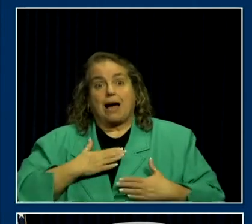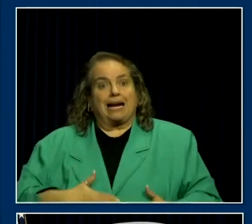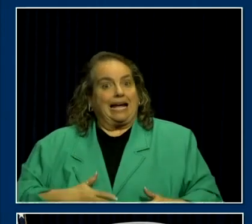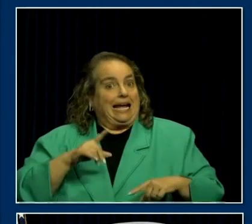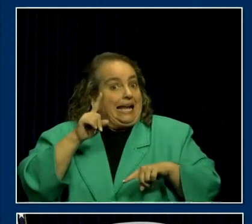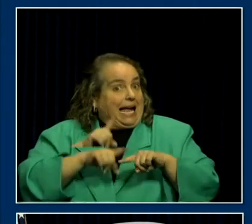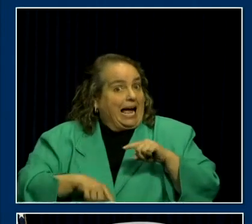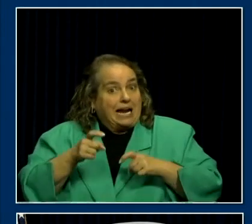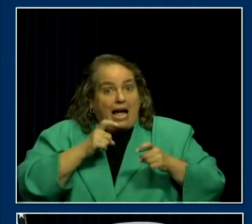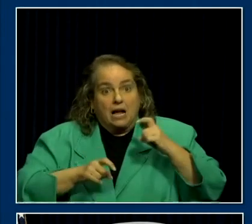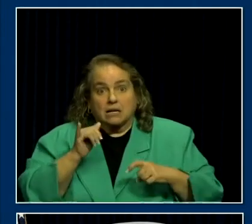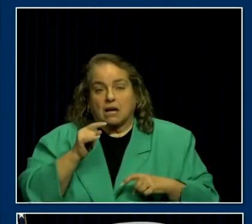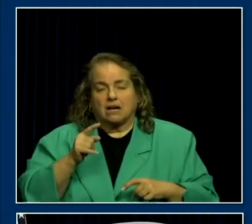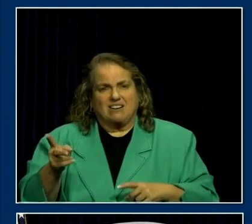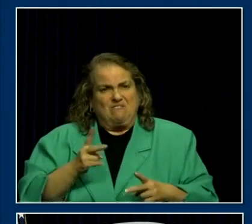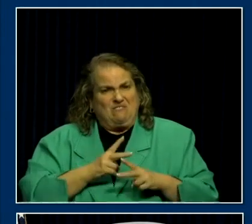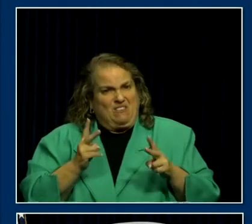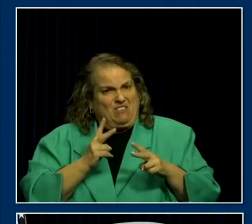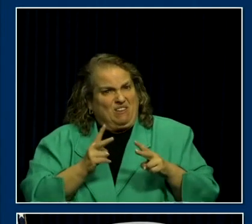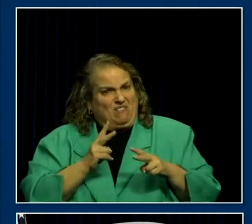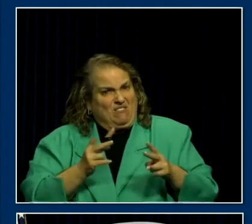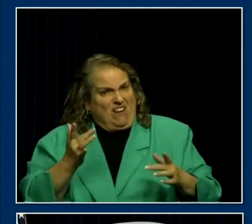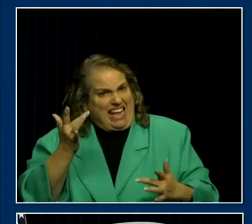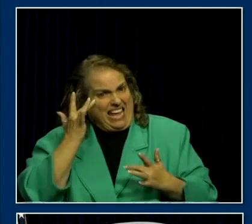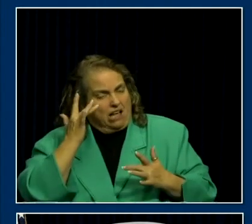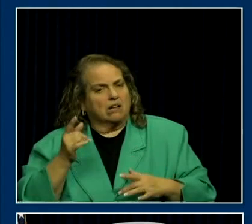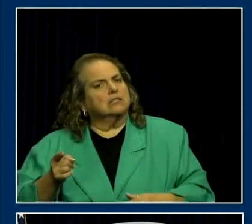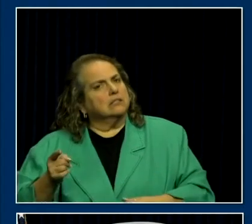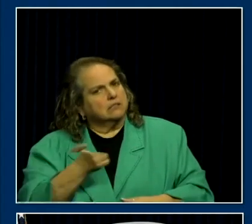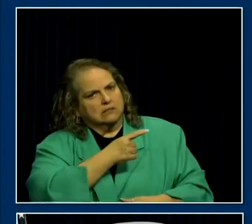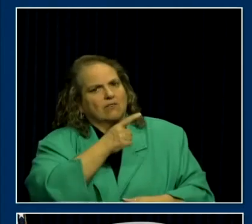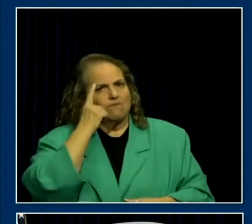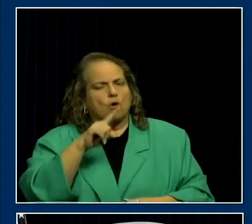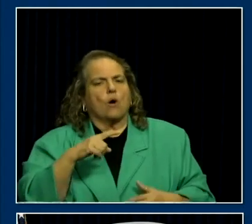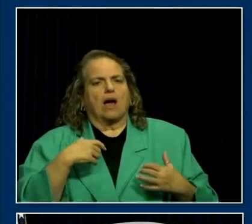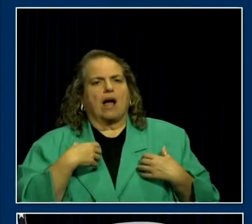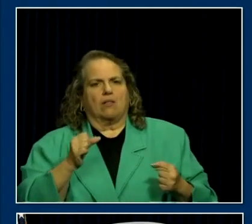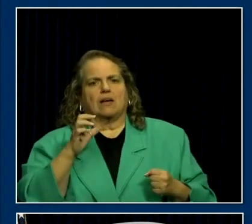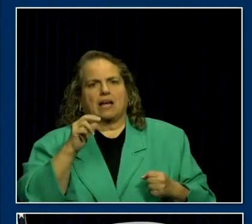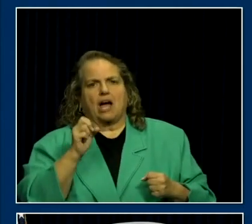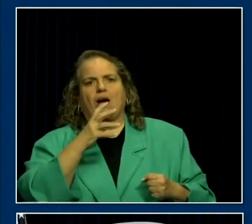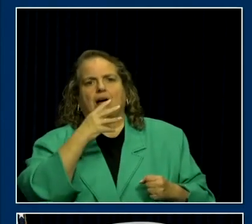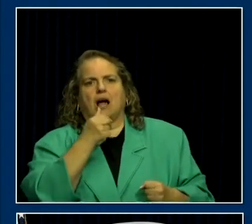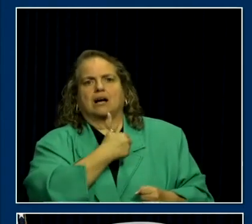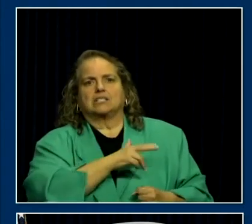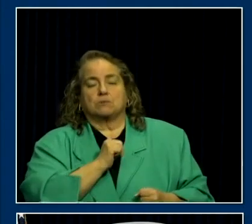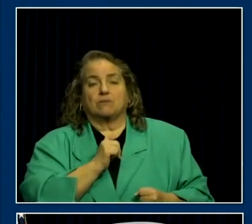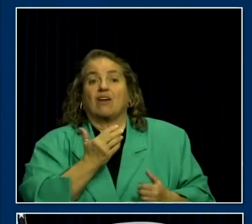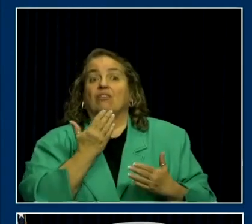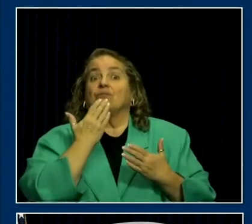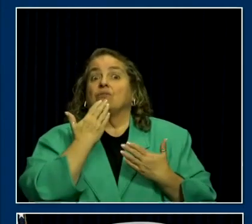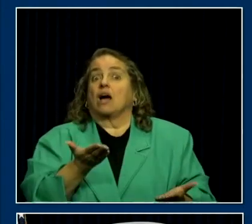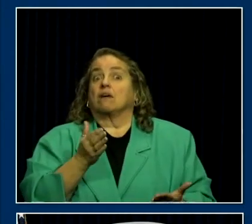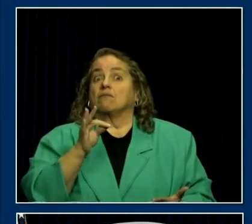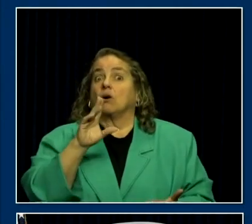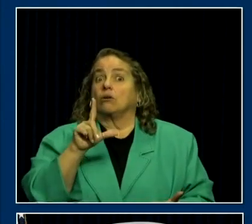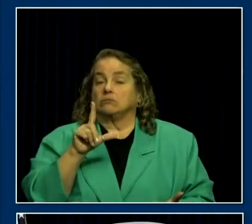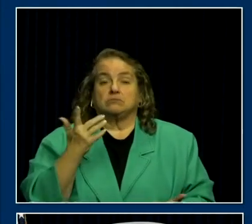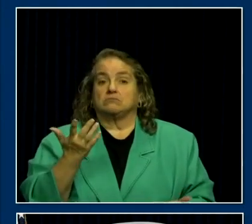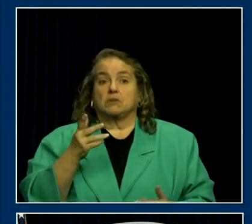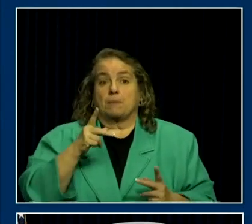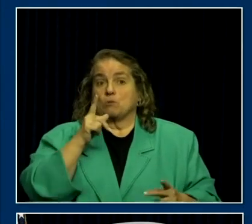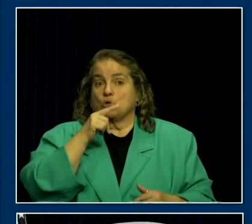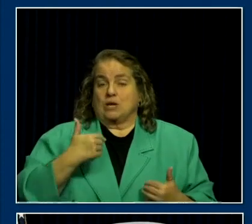can't handle it. Thankfully, as the governor has reminded you repeatedly, people who are young seem to do very well with this. So if you're under